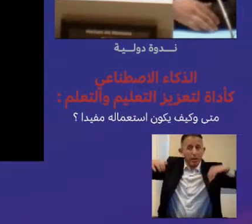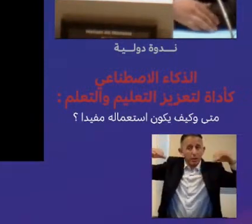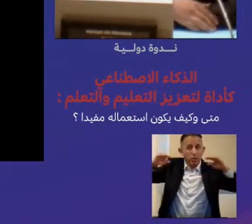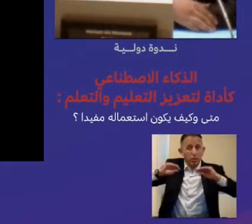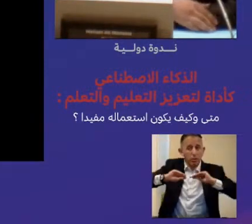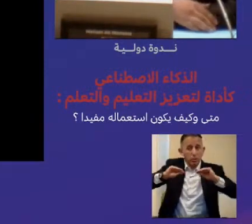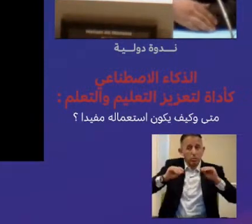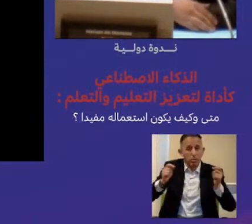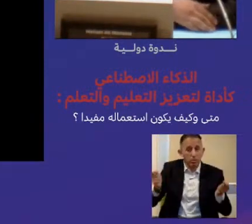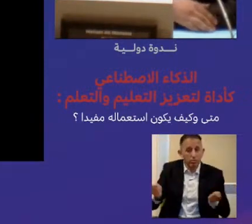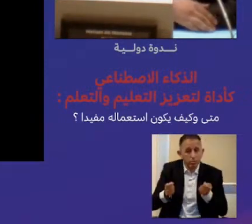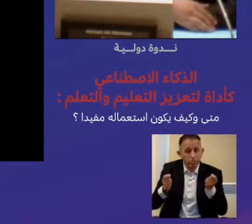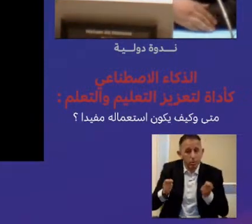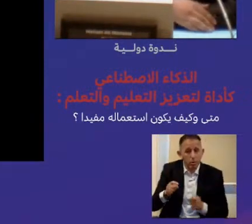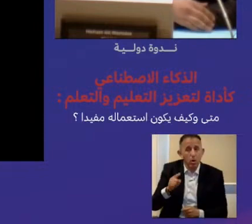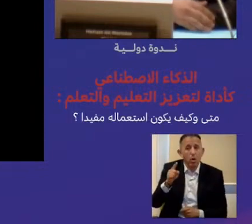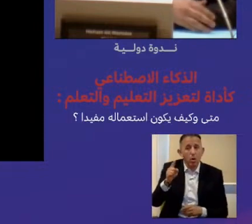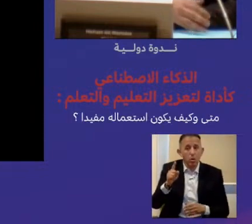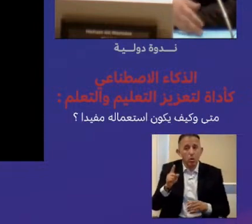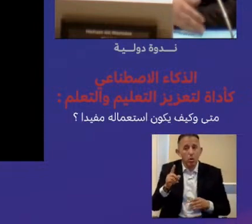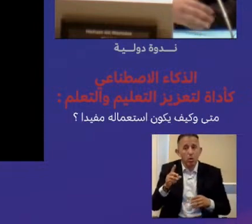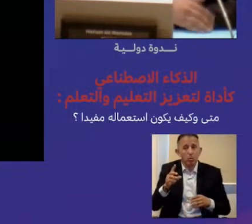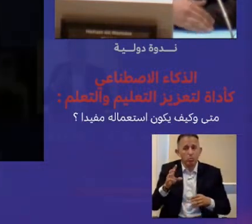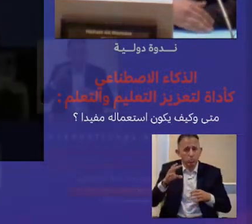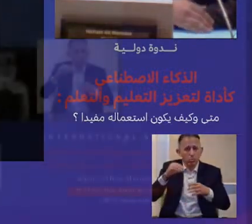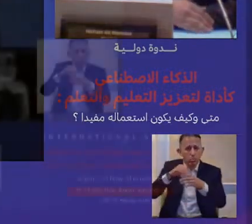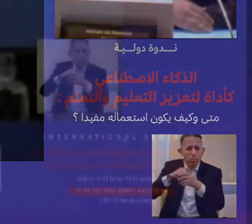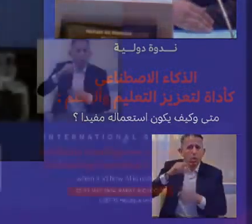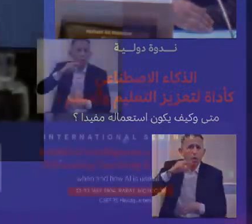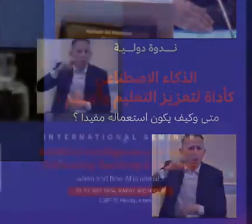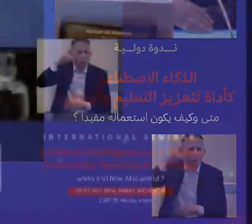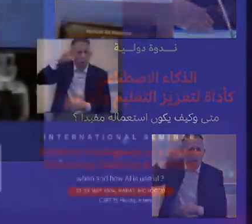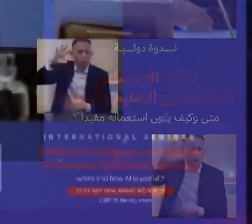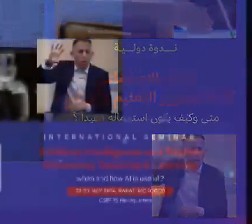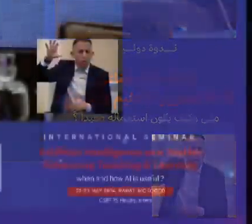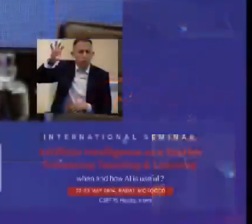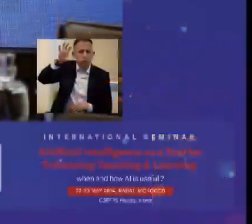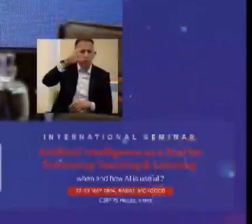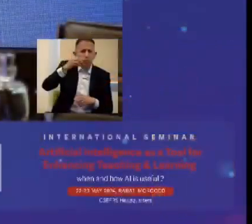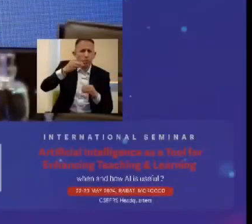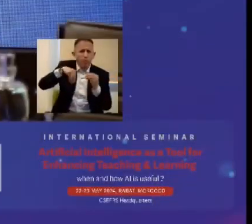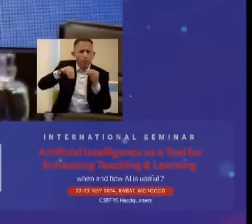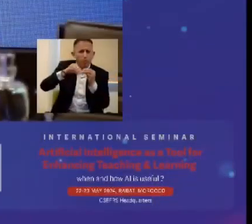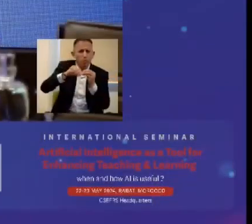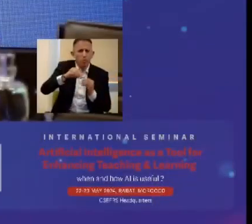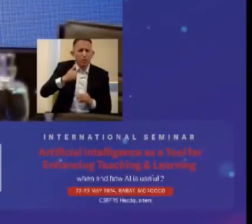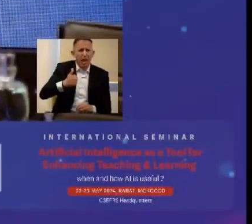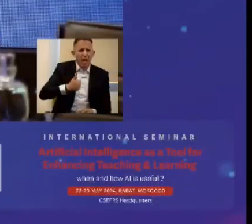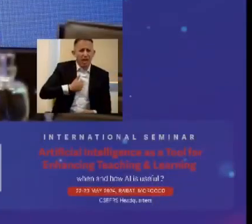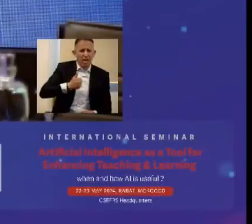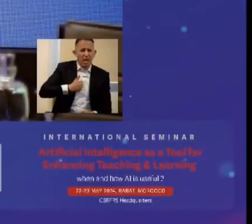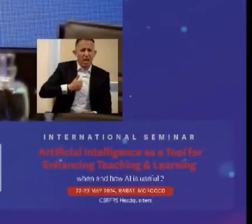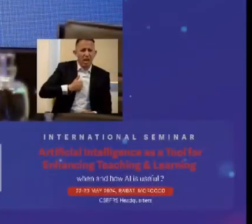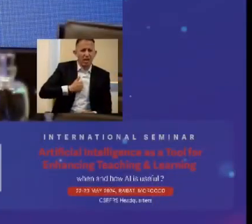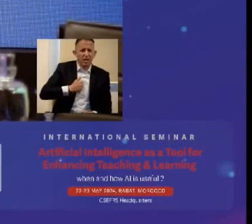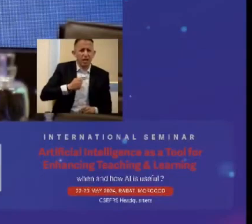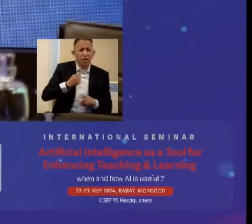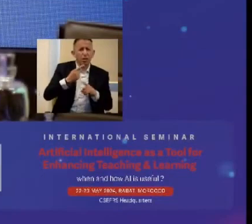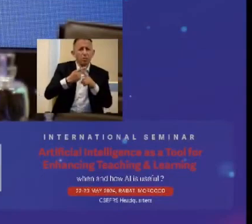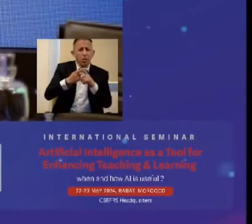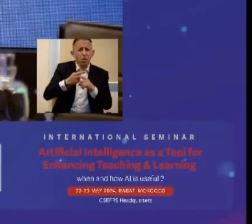goes hand in hand with the works of the UNEC, which includes many European countries and also